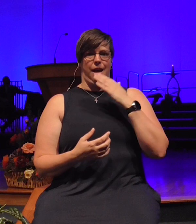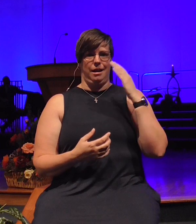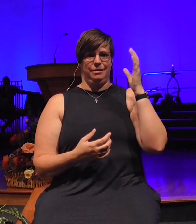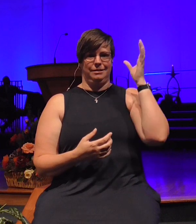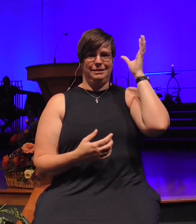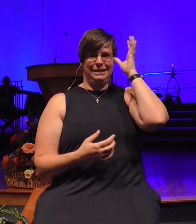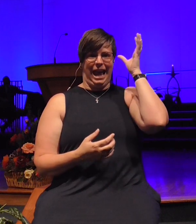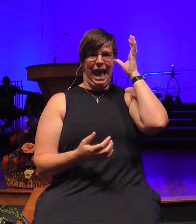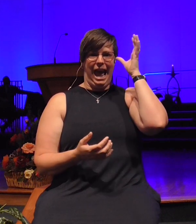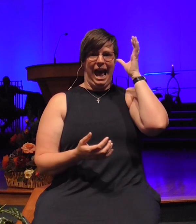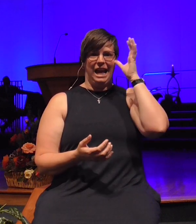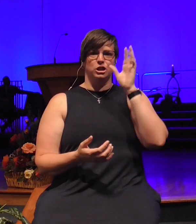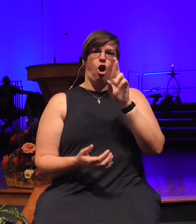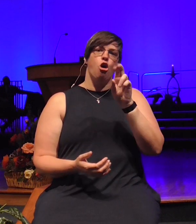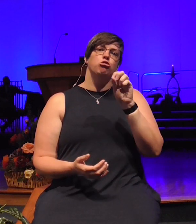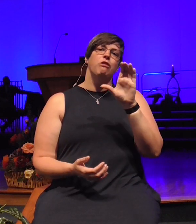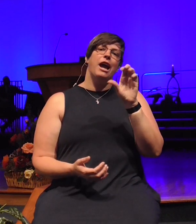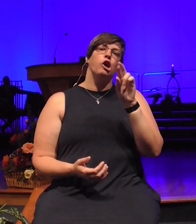record collection.